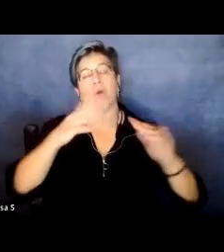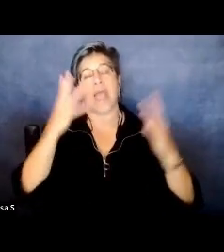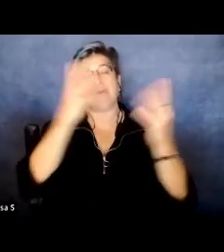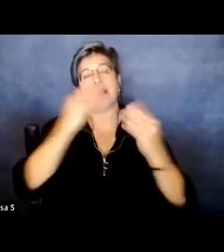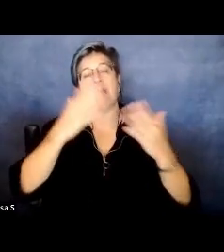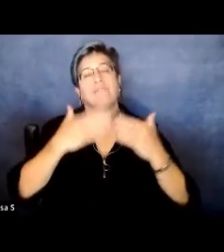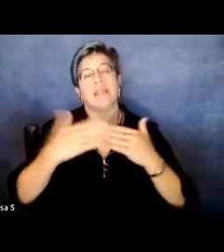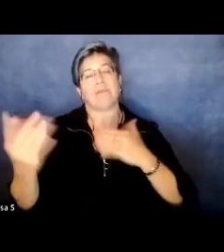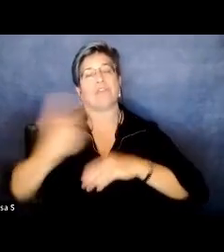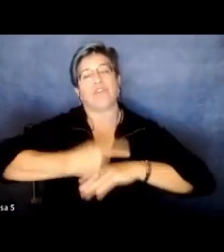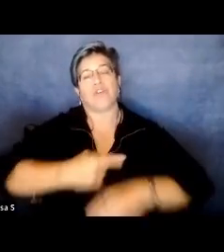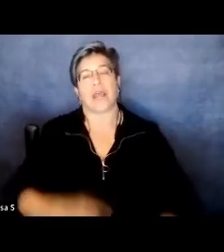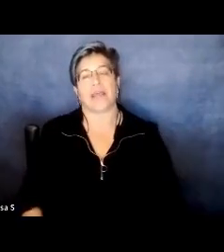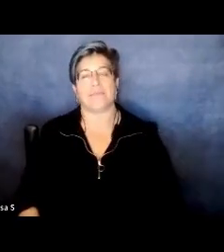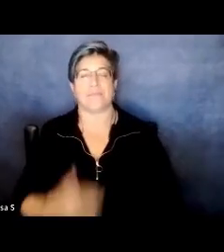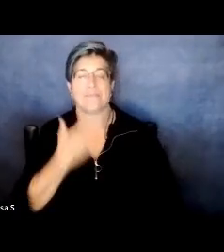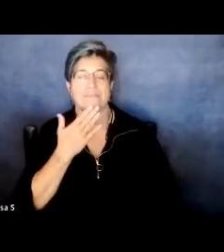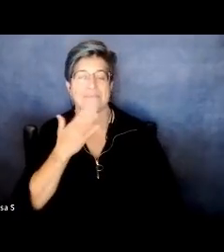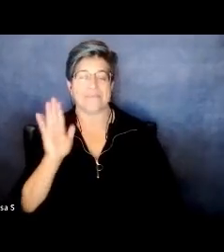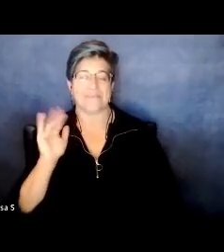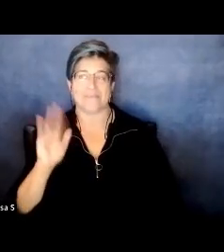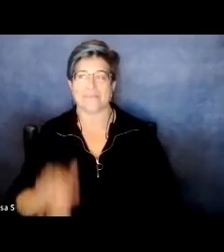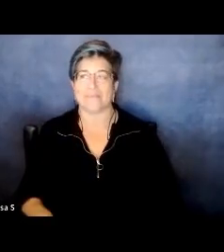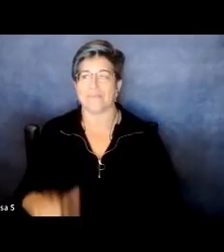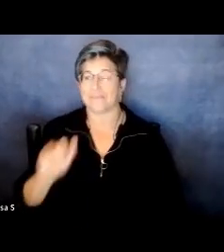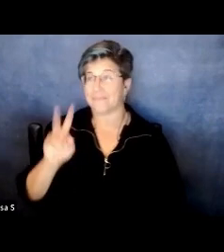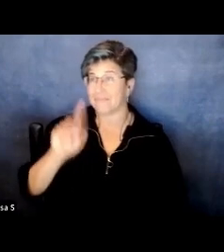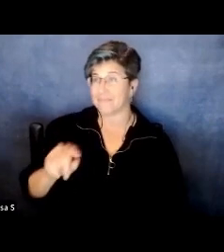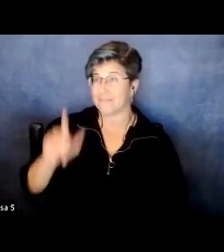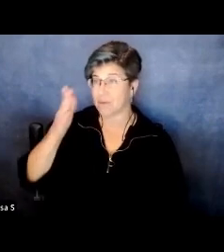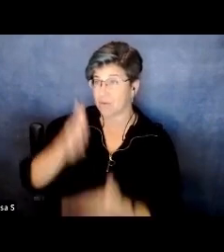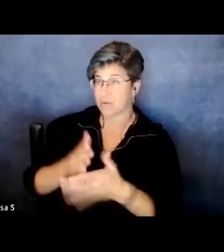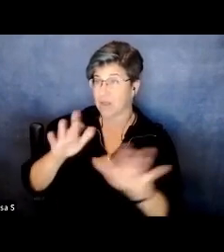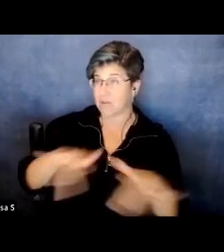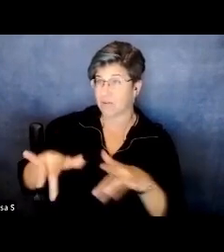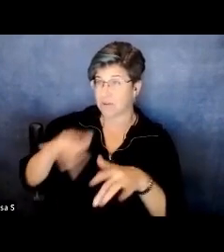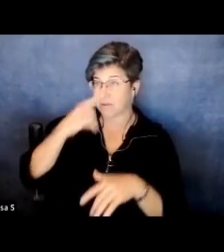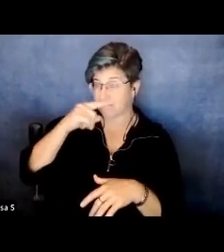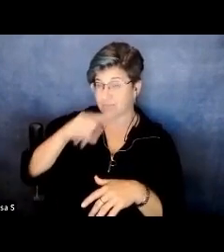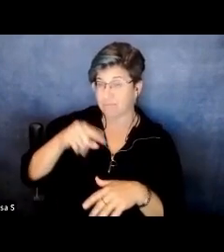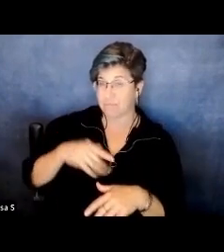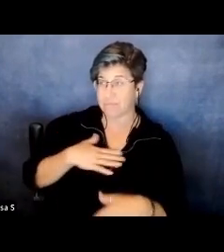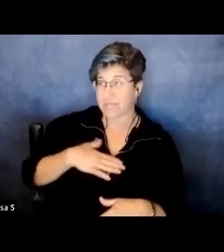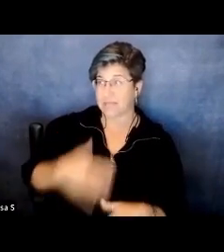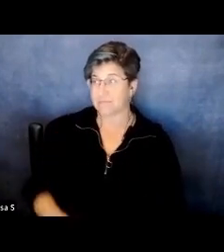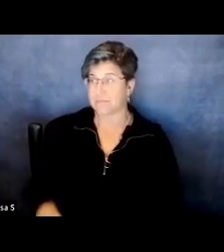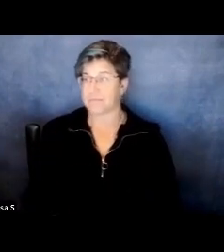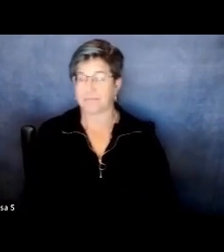day. Thanks all. Andrea, will you stop the recording if you haven't already?